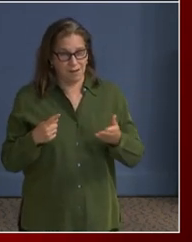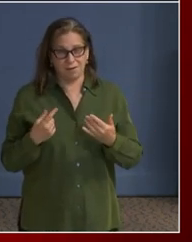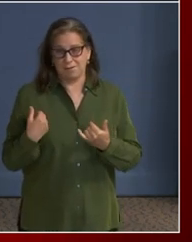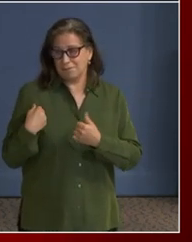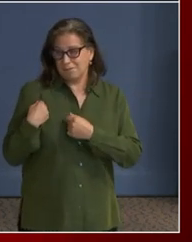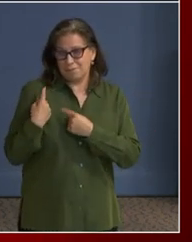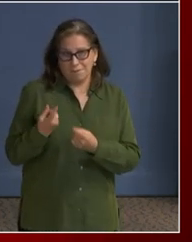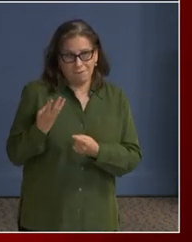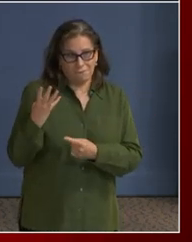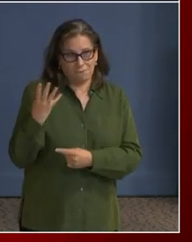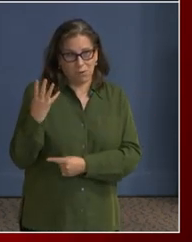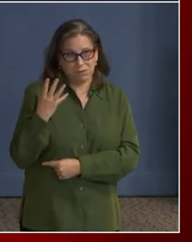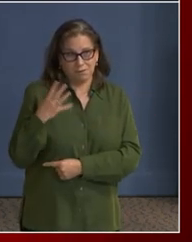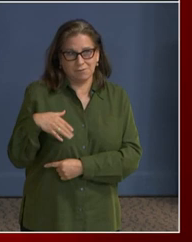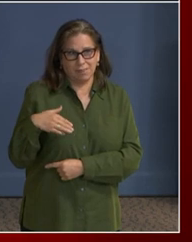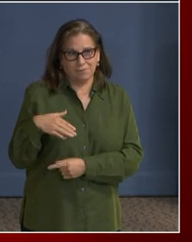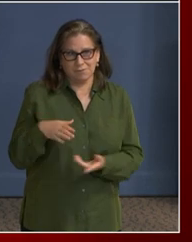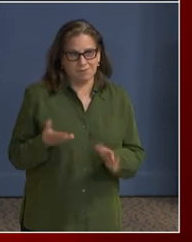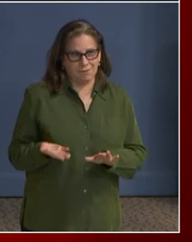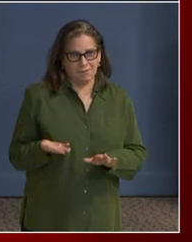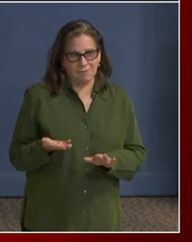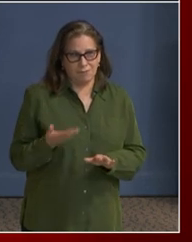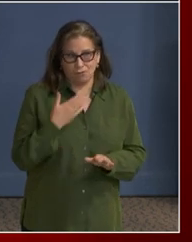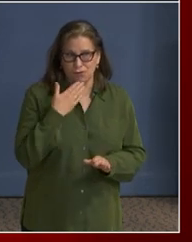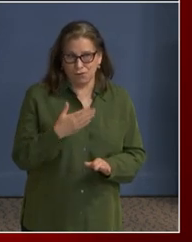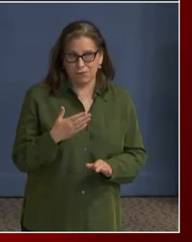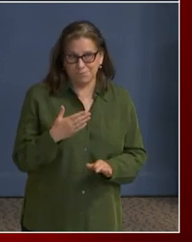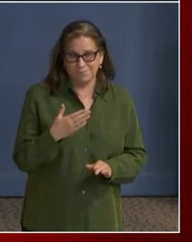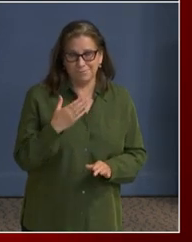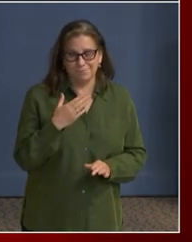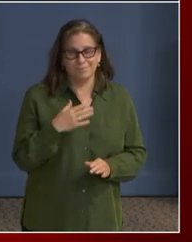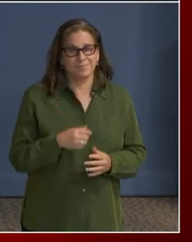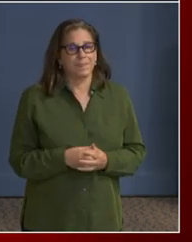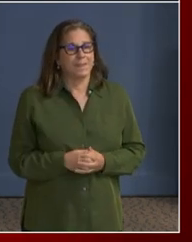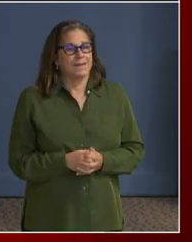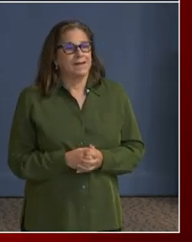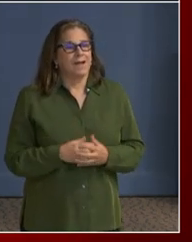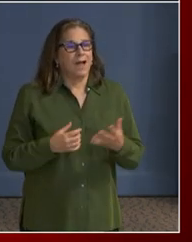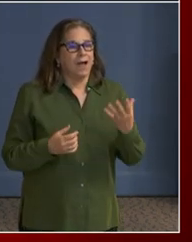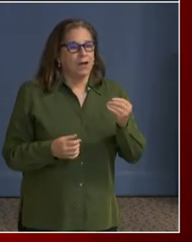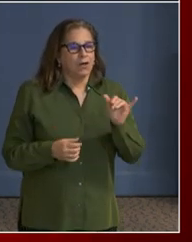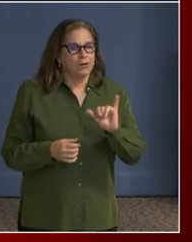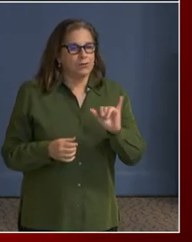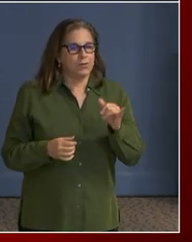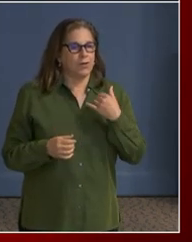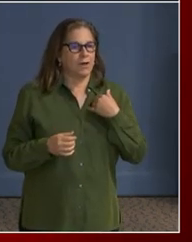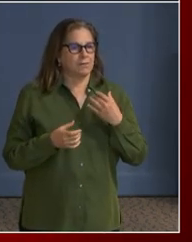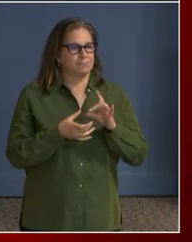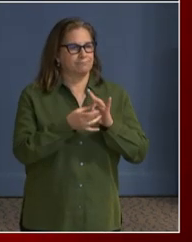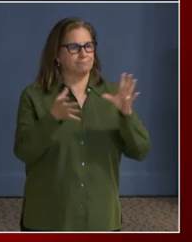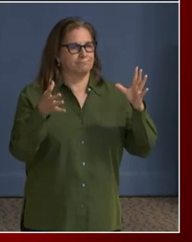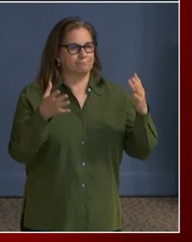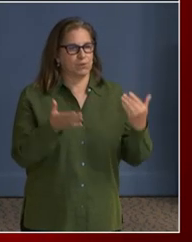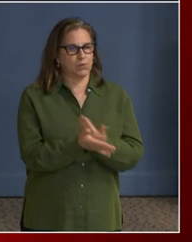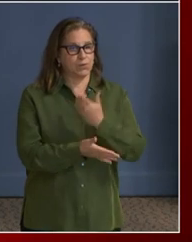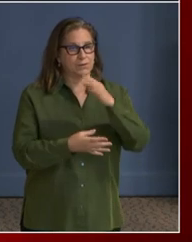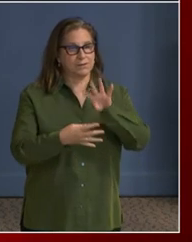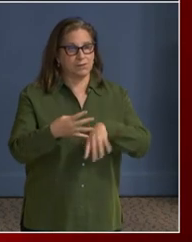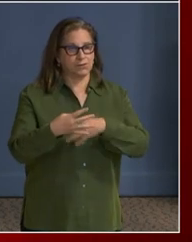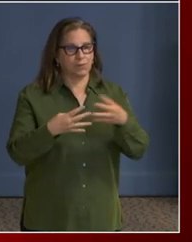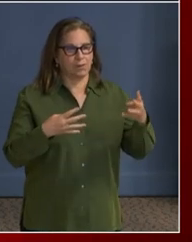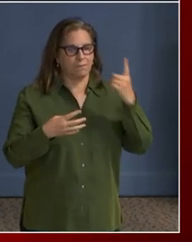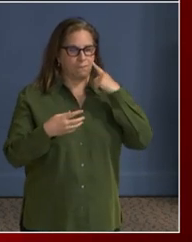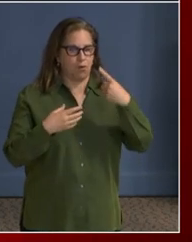lives lost. This morning, we also released the schedule of public testing sites for this